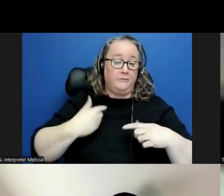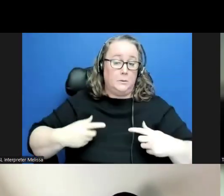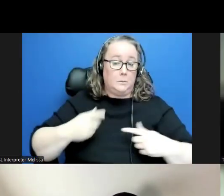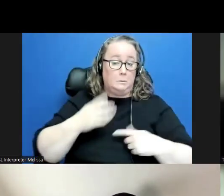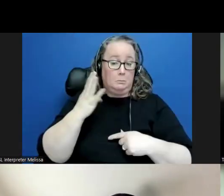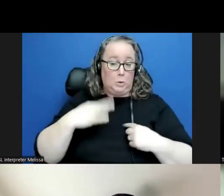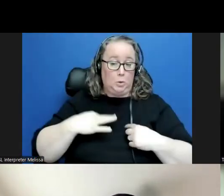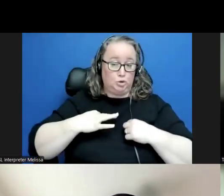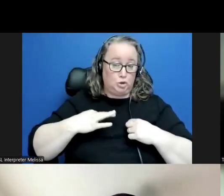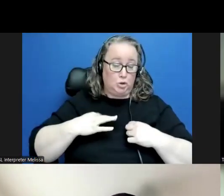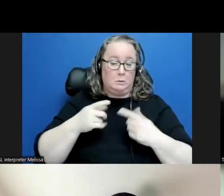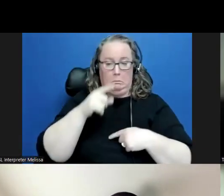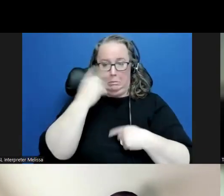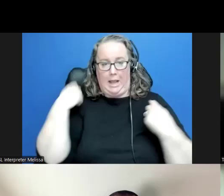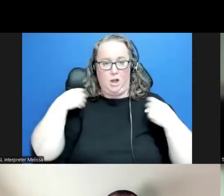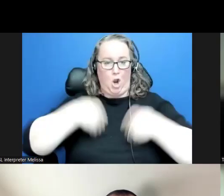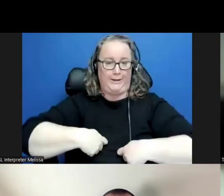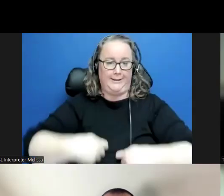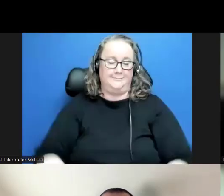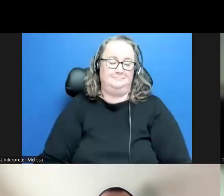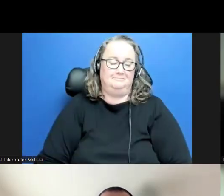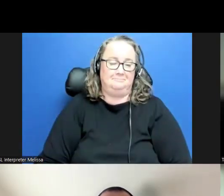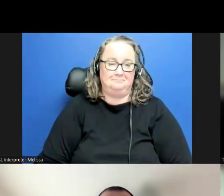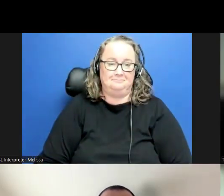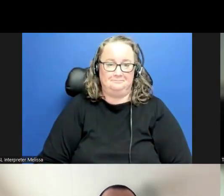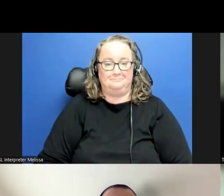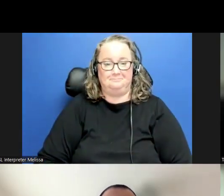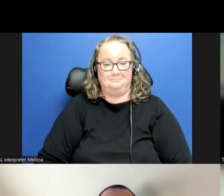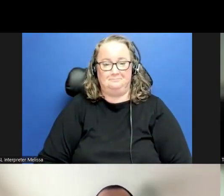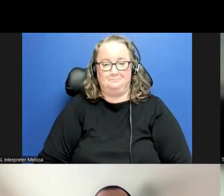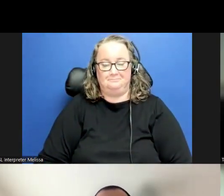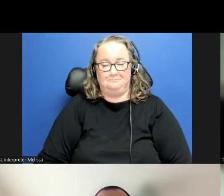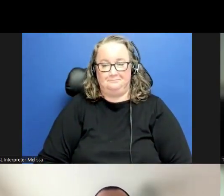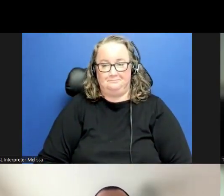blue shirt with a black cardigan.